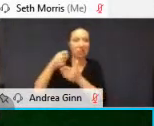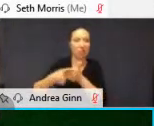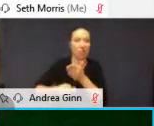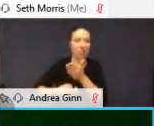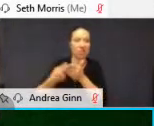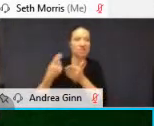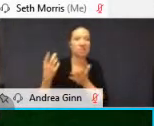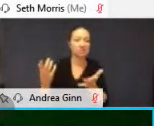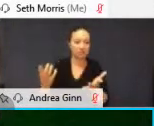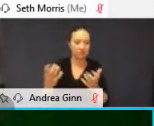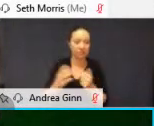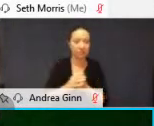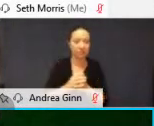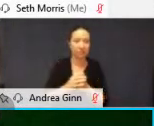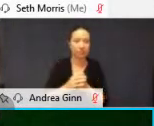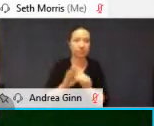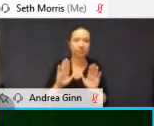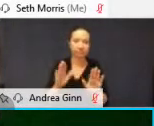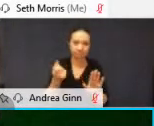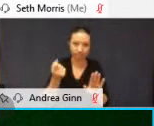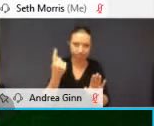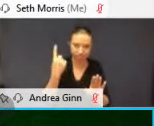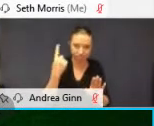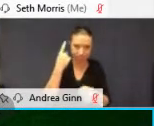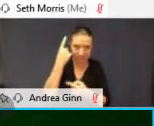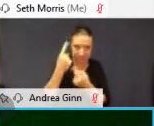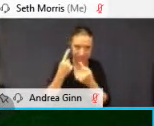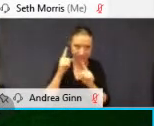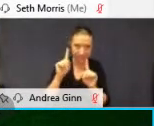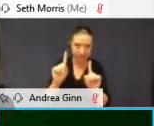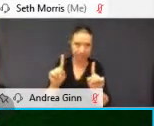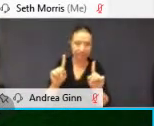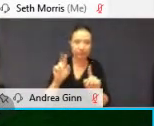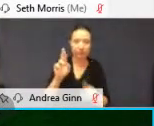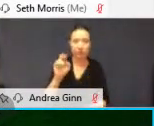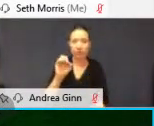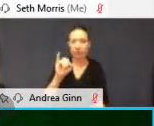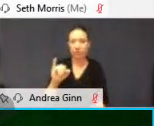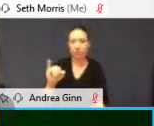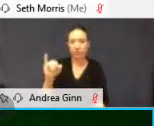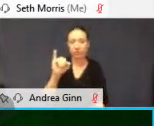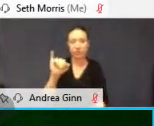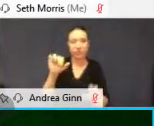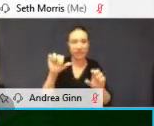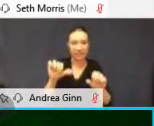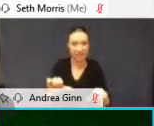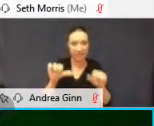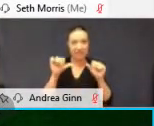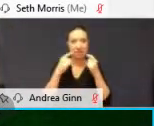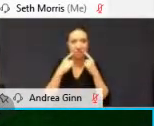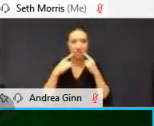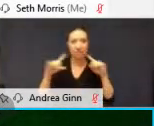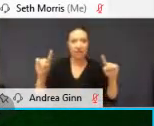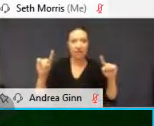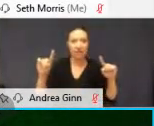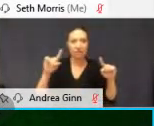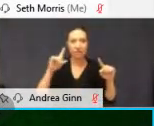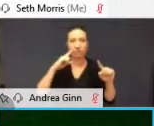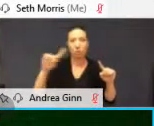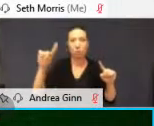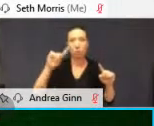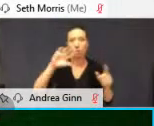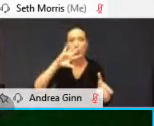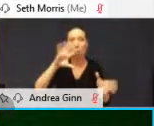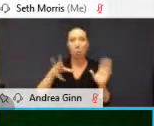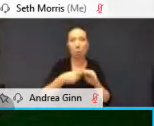then there's a caveat to consider. Reinsurance can be effective at lowering total premiums,